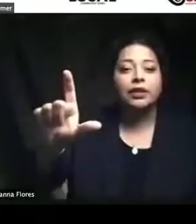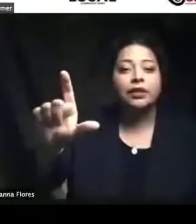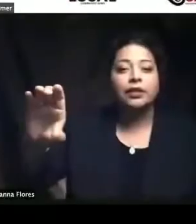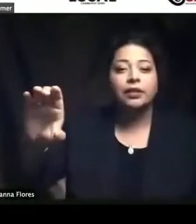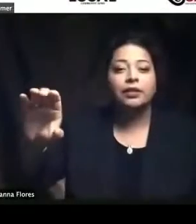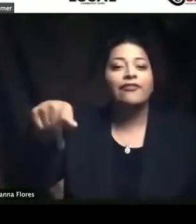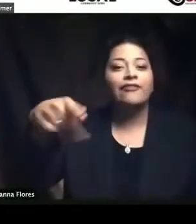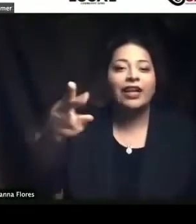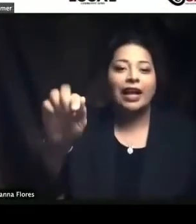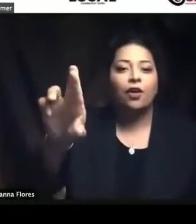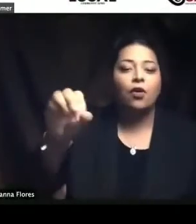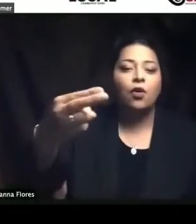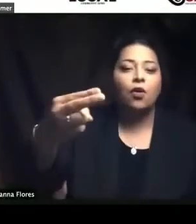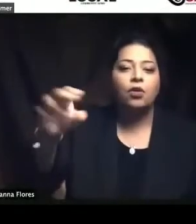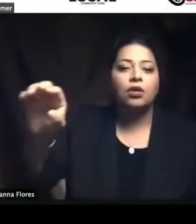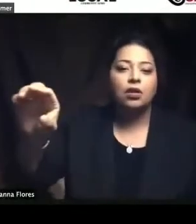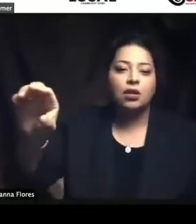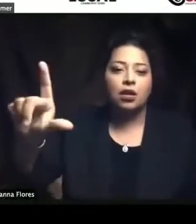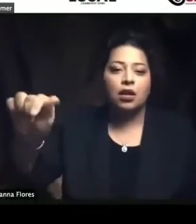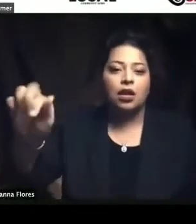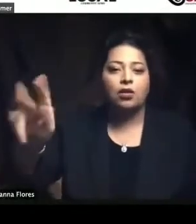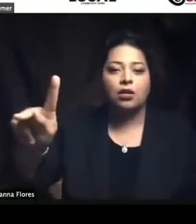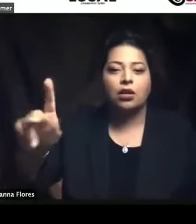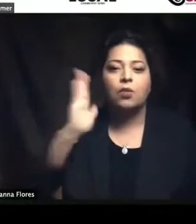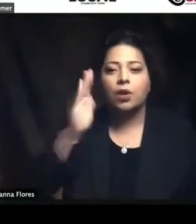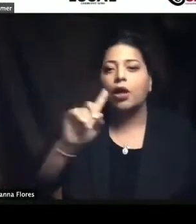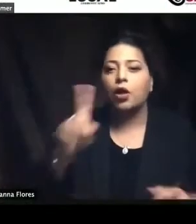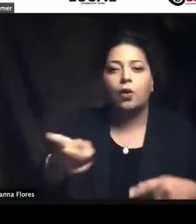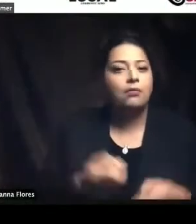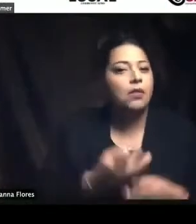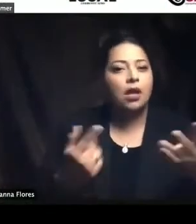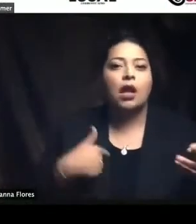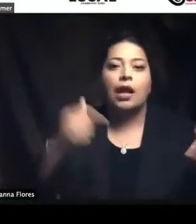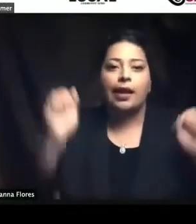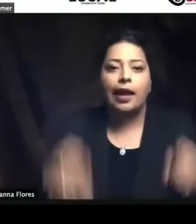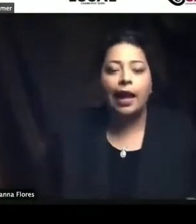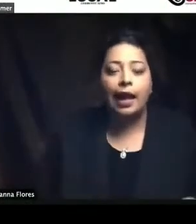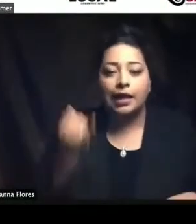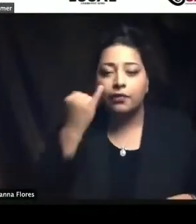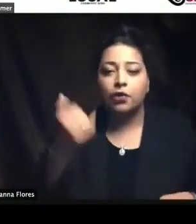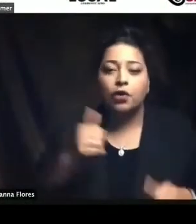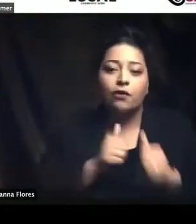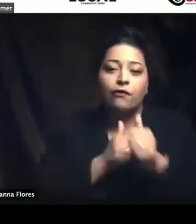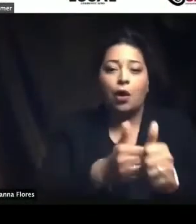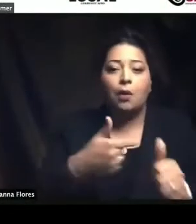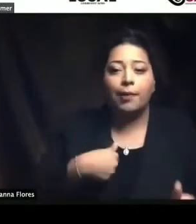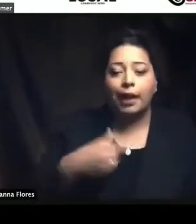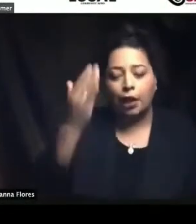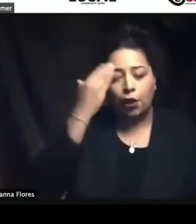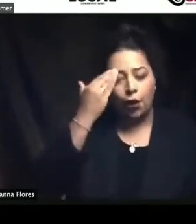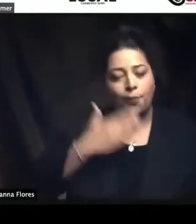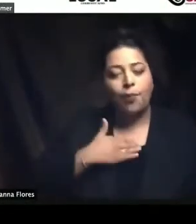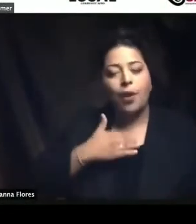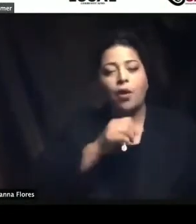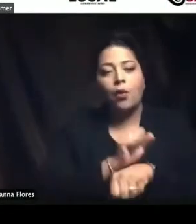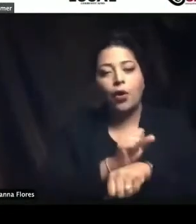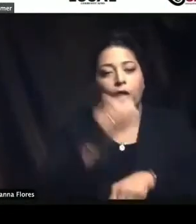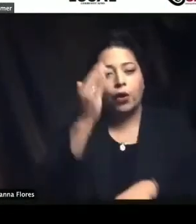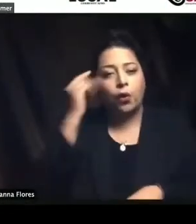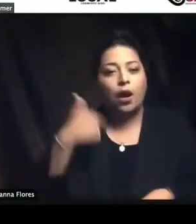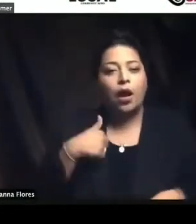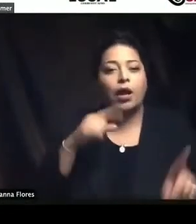I'd literally be at as many of them as I can attend. Anybody who follows me or is familiar with the work I do, you know that I attend